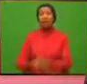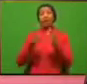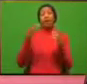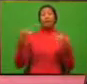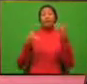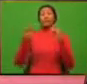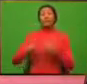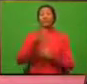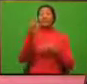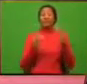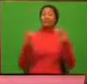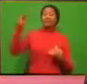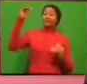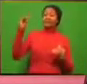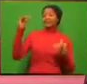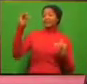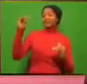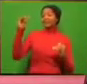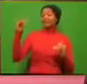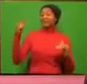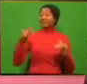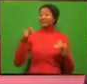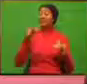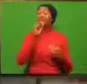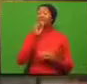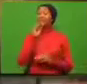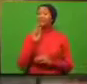Africa gave South Africa